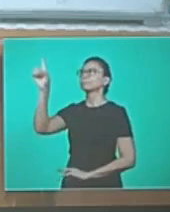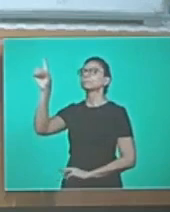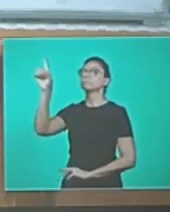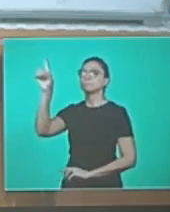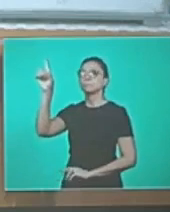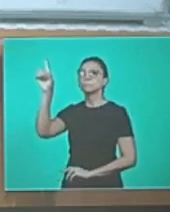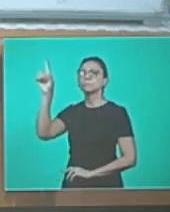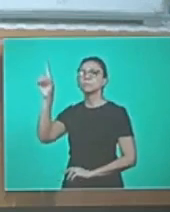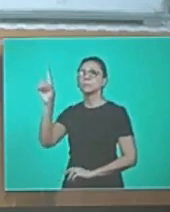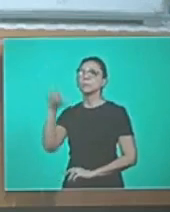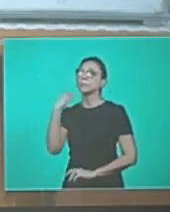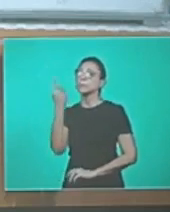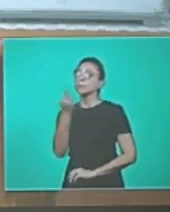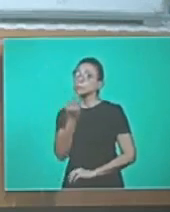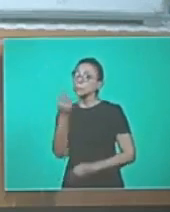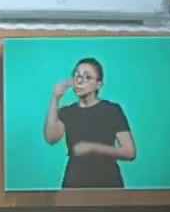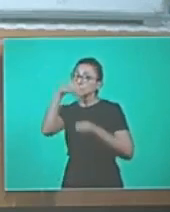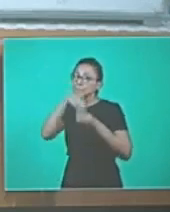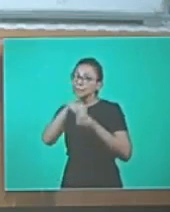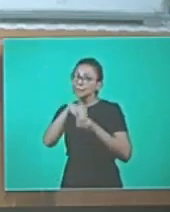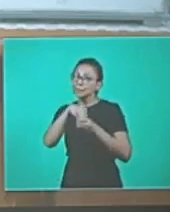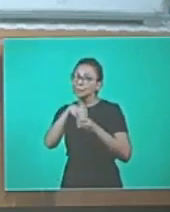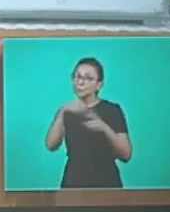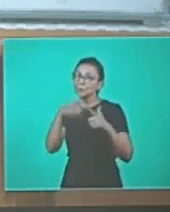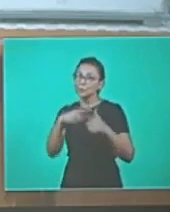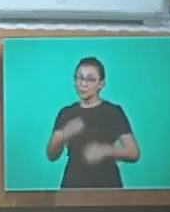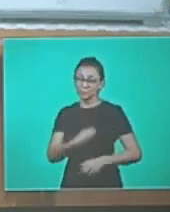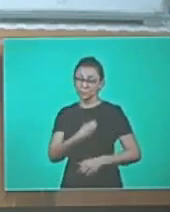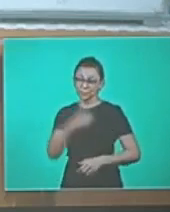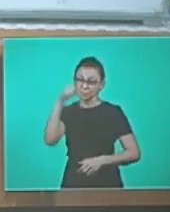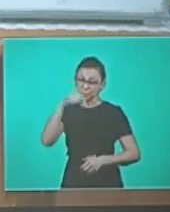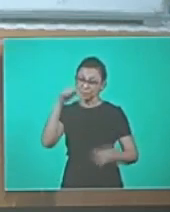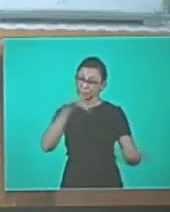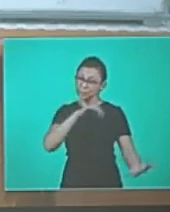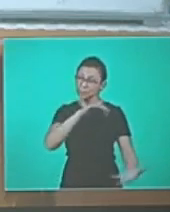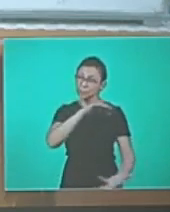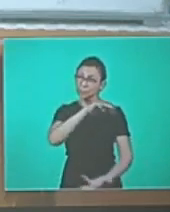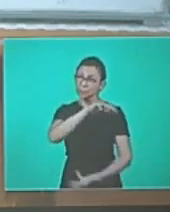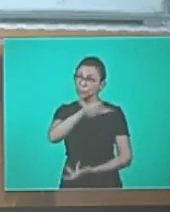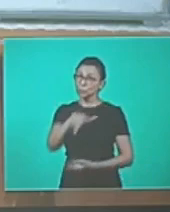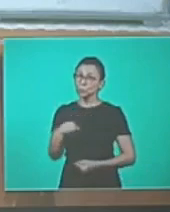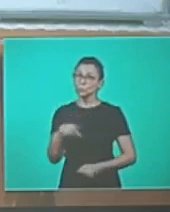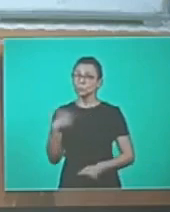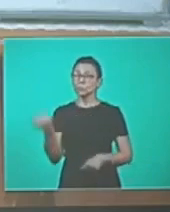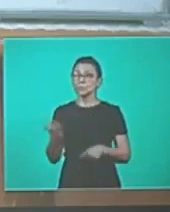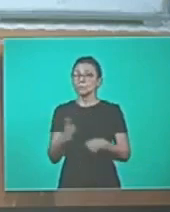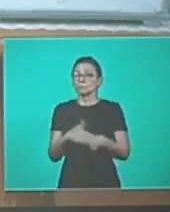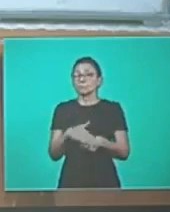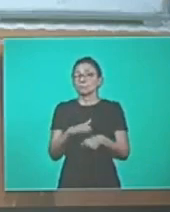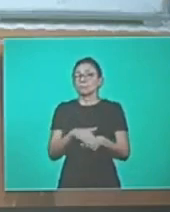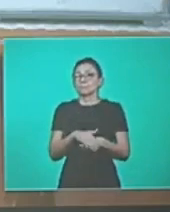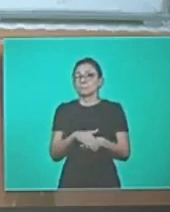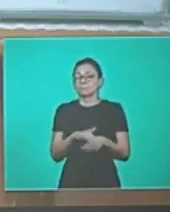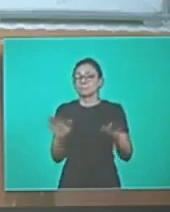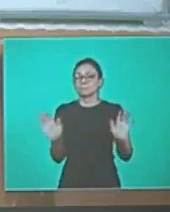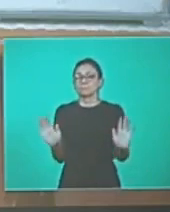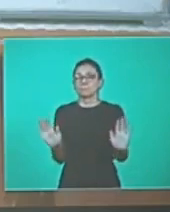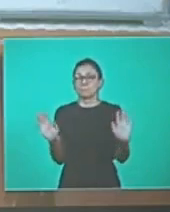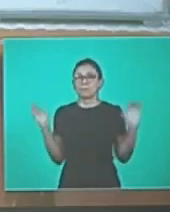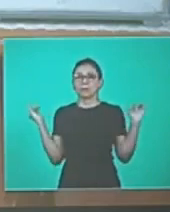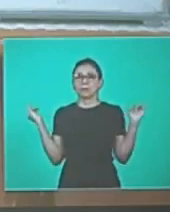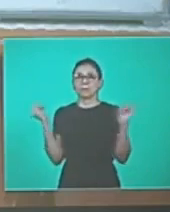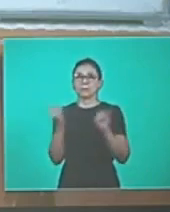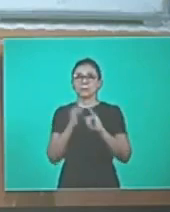it's a divine project for this world. And our role, our